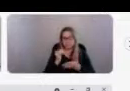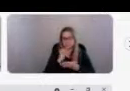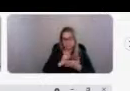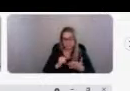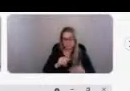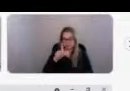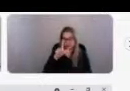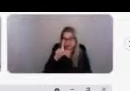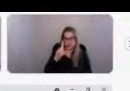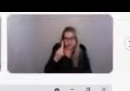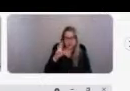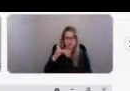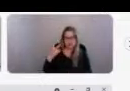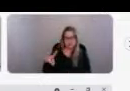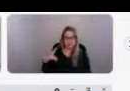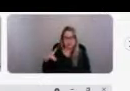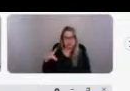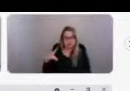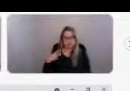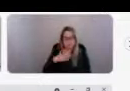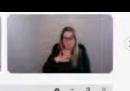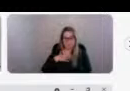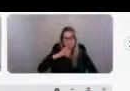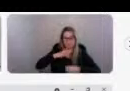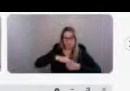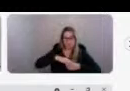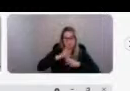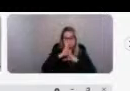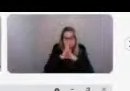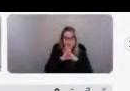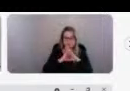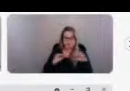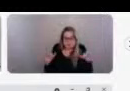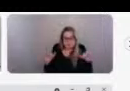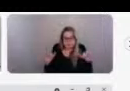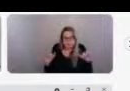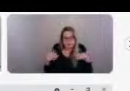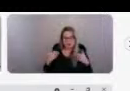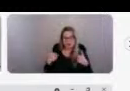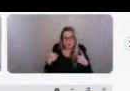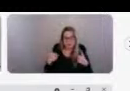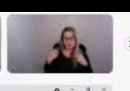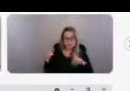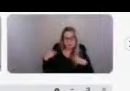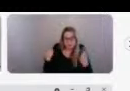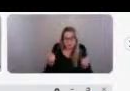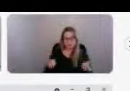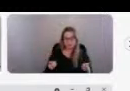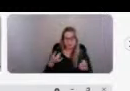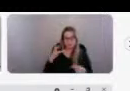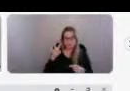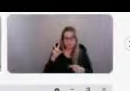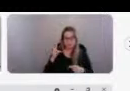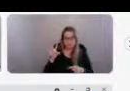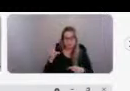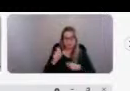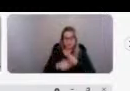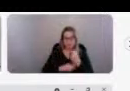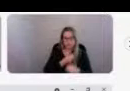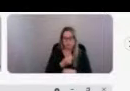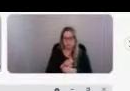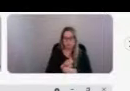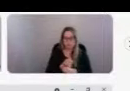ld17 my vote is silenced as it has been for 17 years the